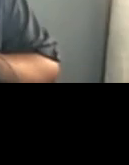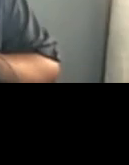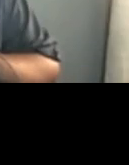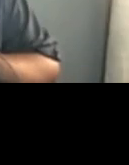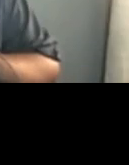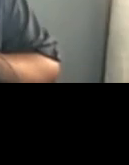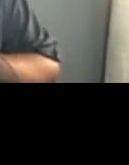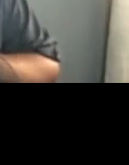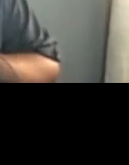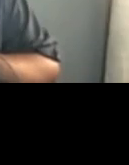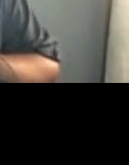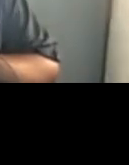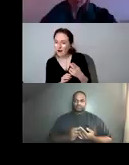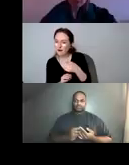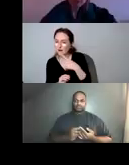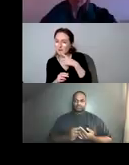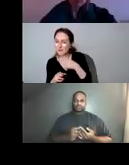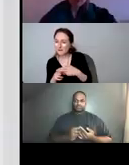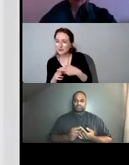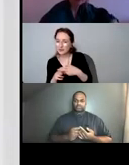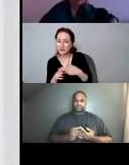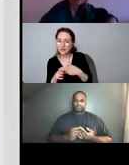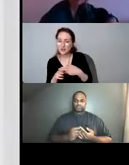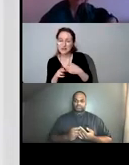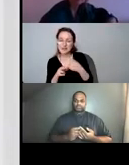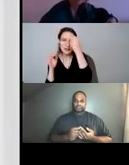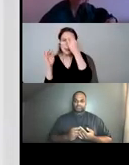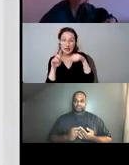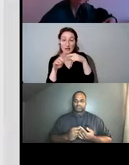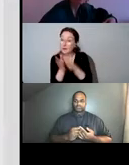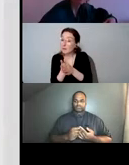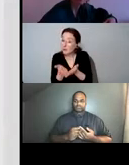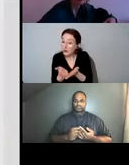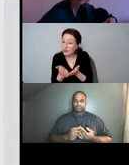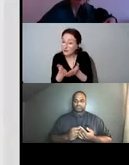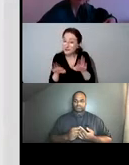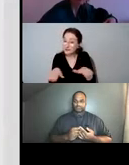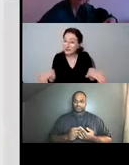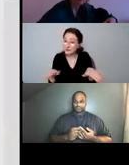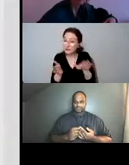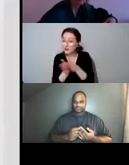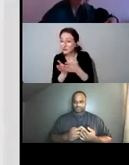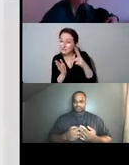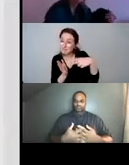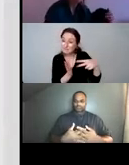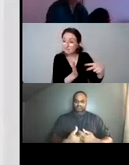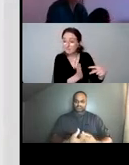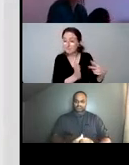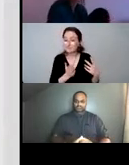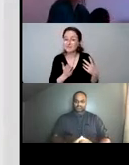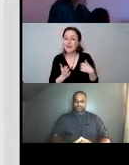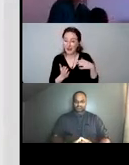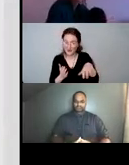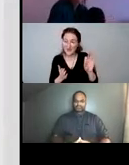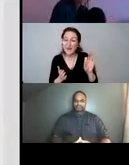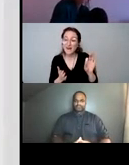You asked also to think about books, children literature, and I found actually quite a